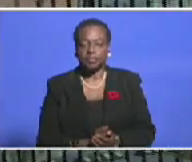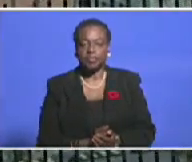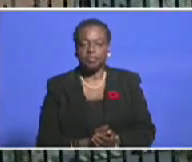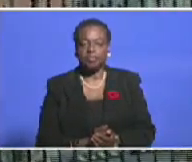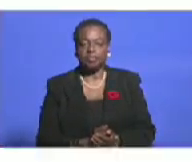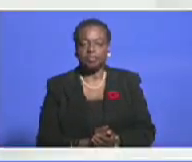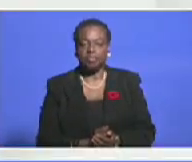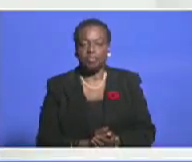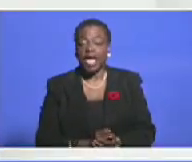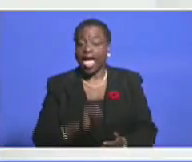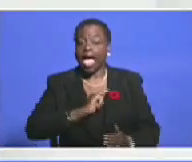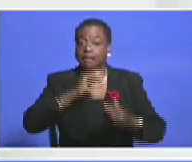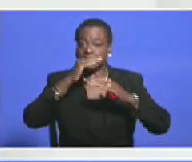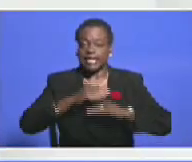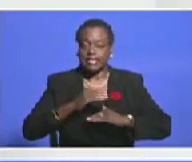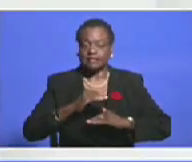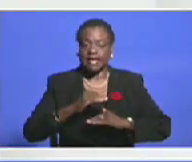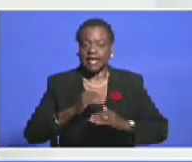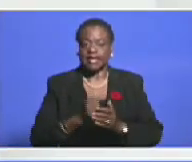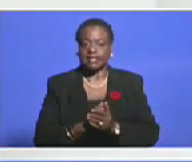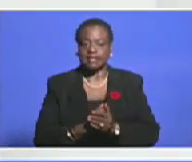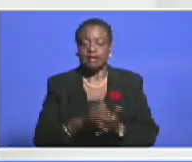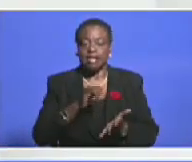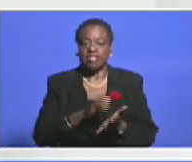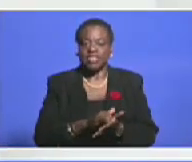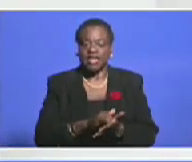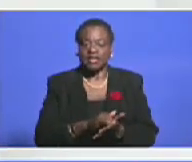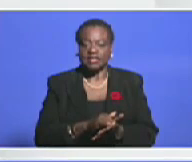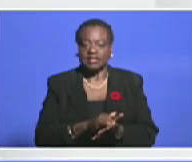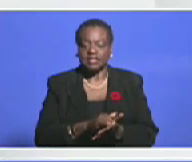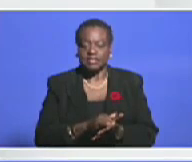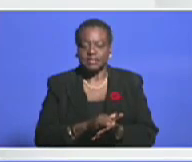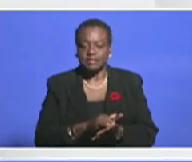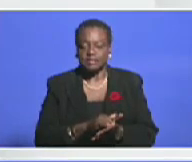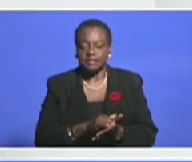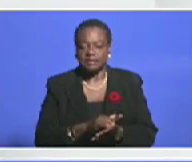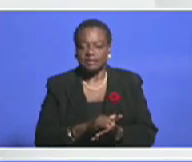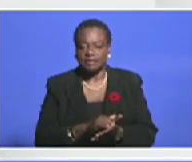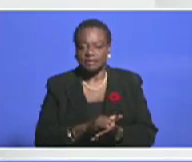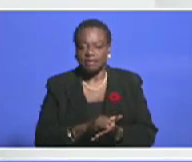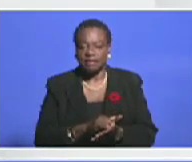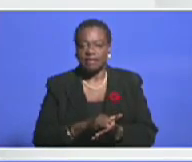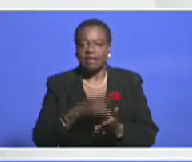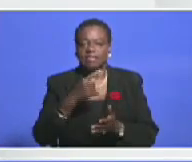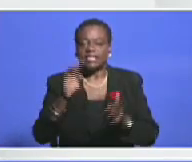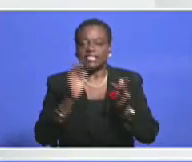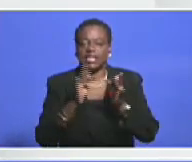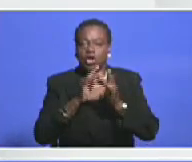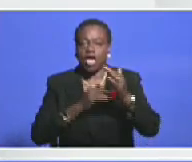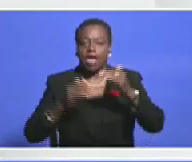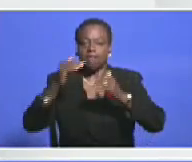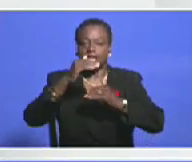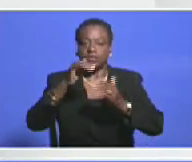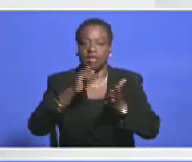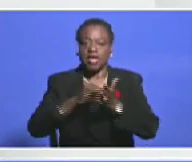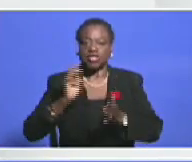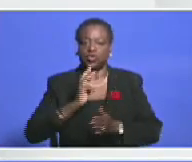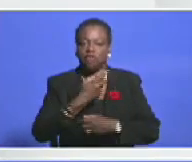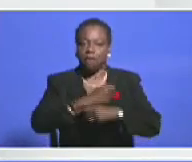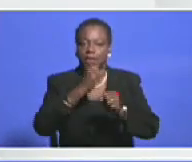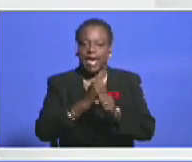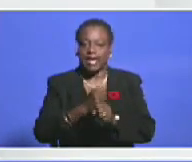I am satisfied that with the technological advancements that we have made in immigration of